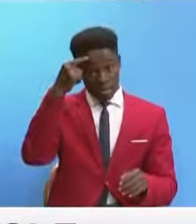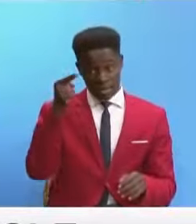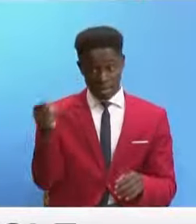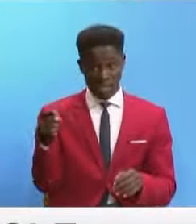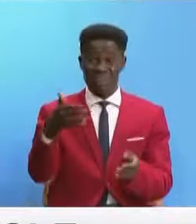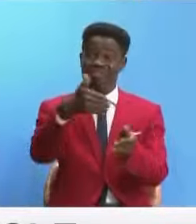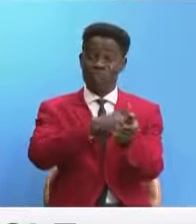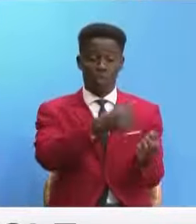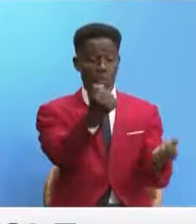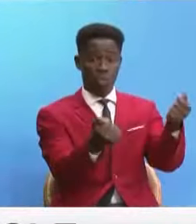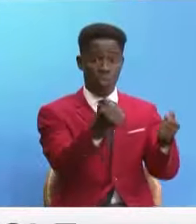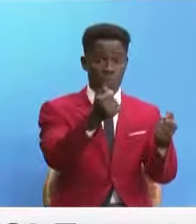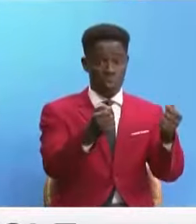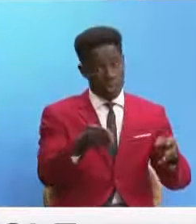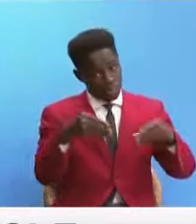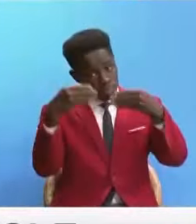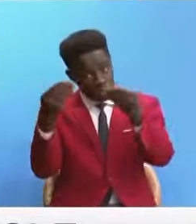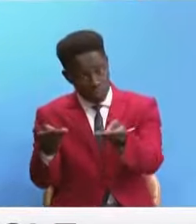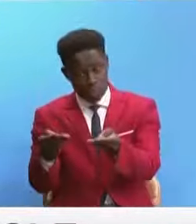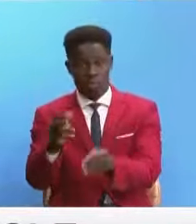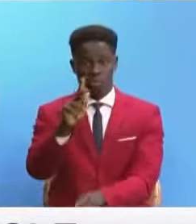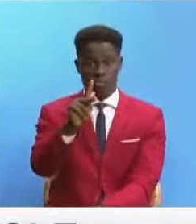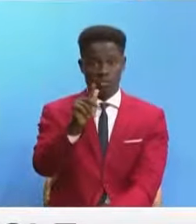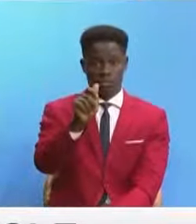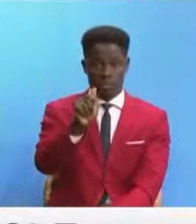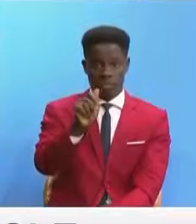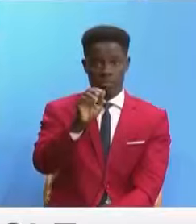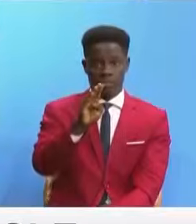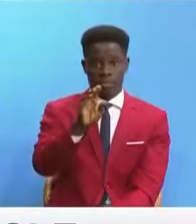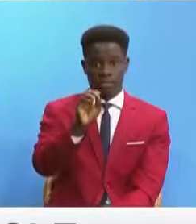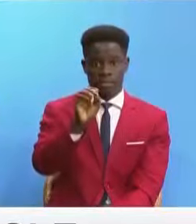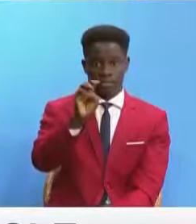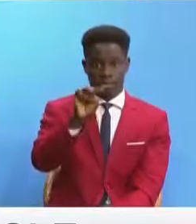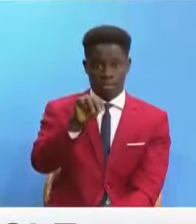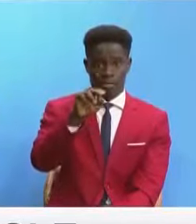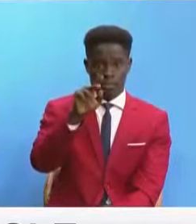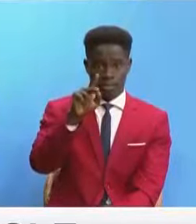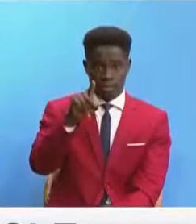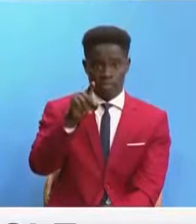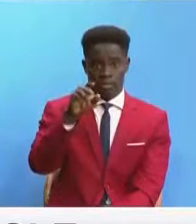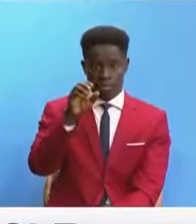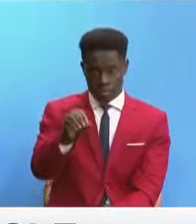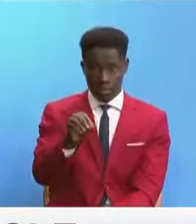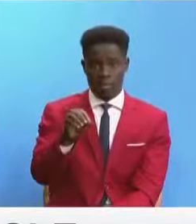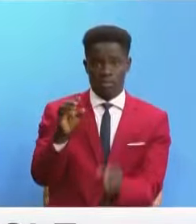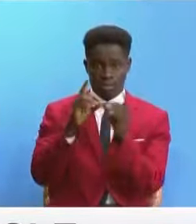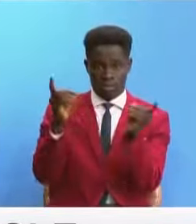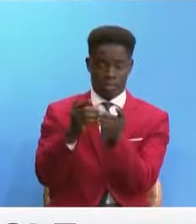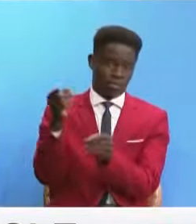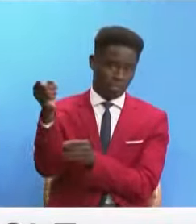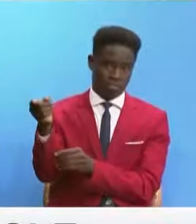the Kabompo District Health Authority to help in the provision of health care services. Benson Witika has more in the